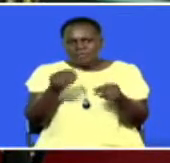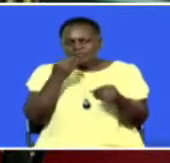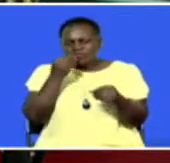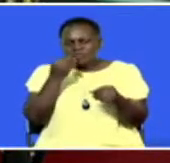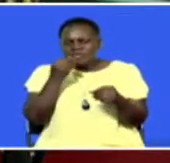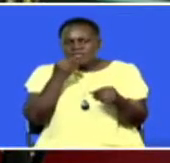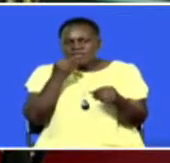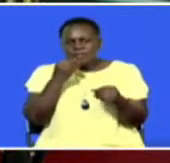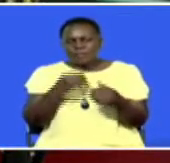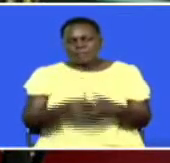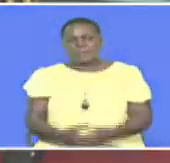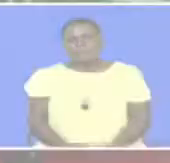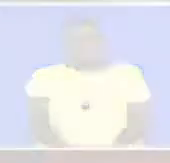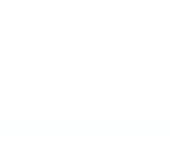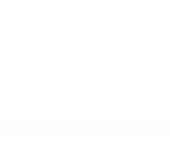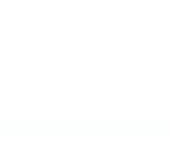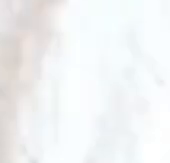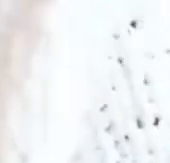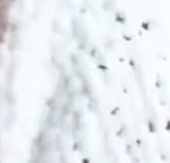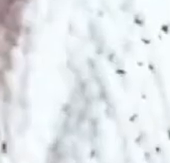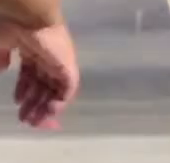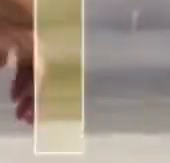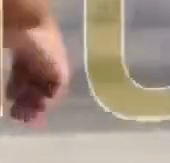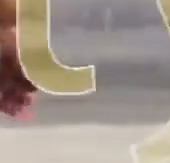feeding. Take a look.